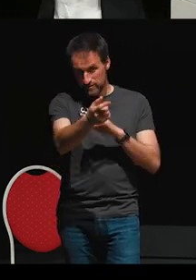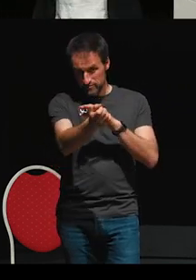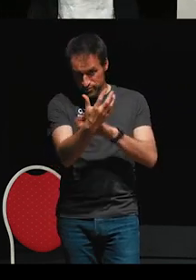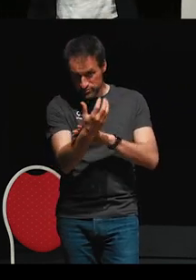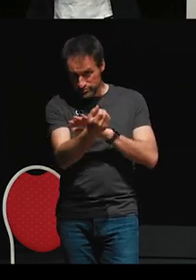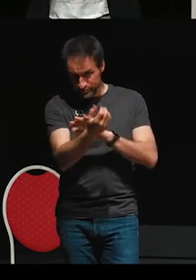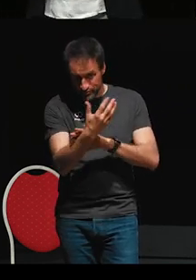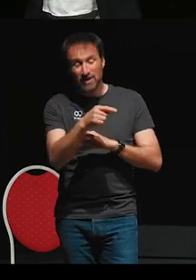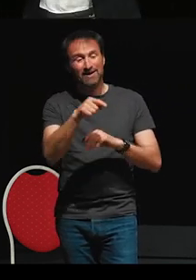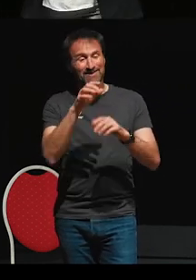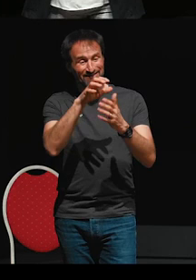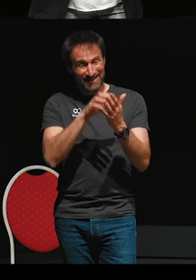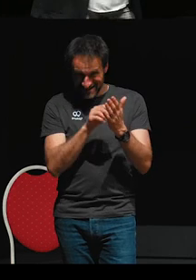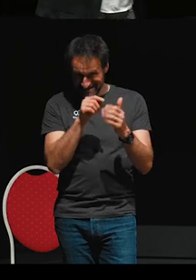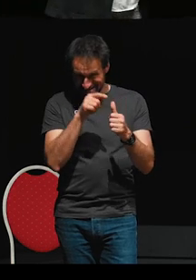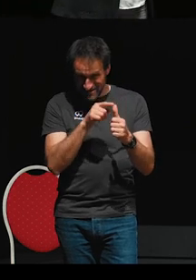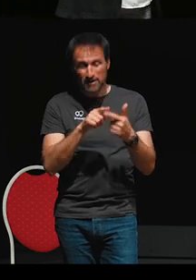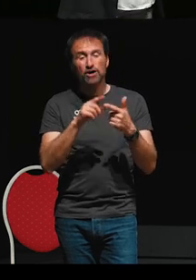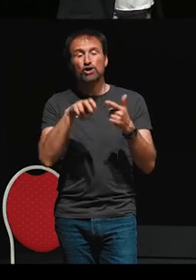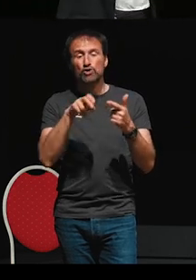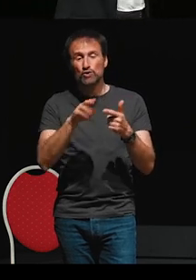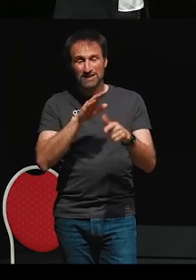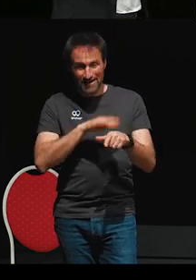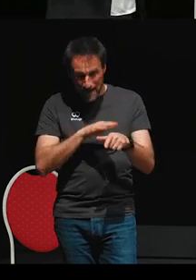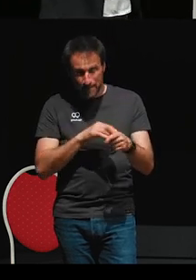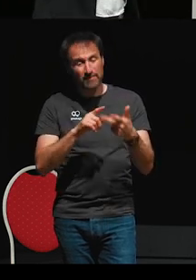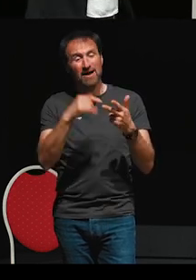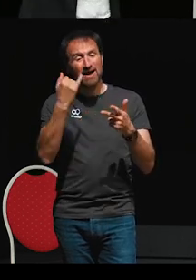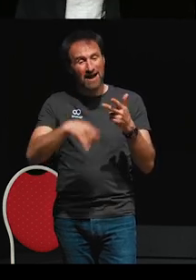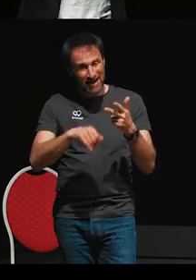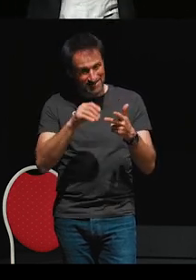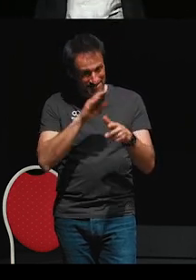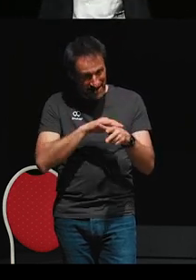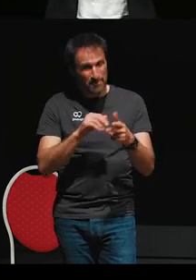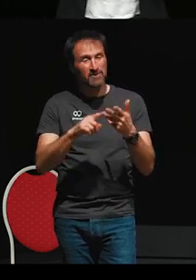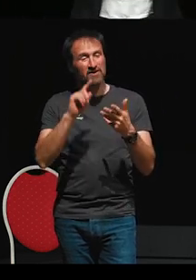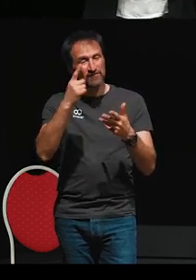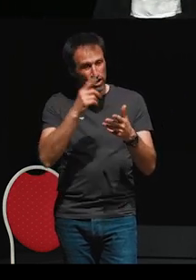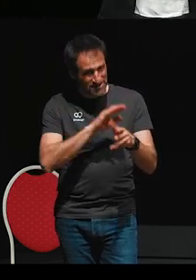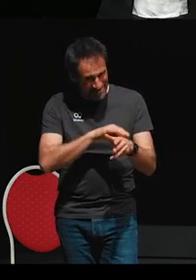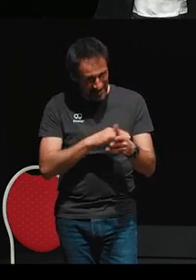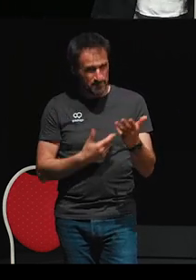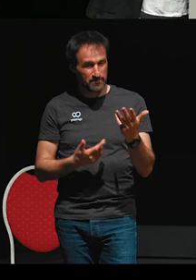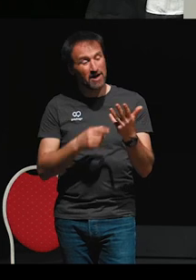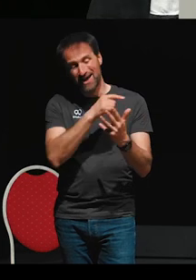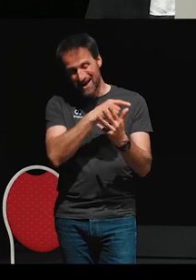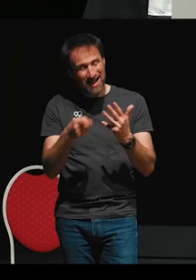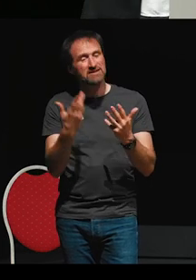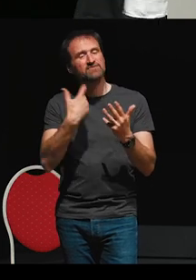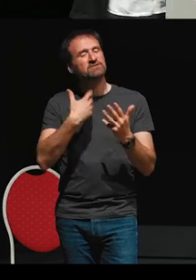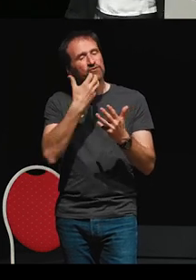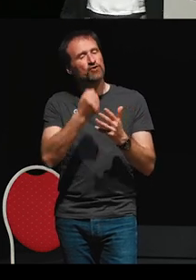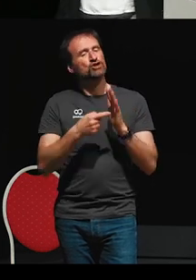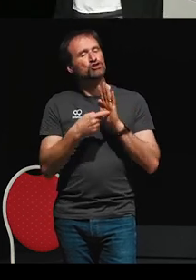the text of the tweet, the username, the first name, the last name, everything that I need to display without